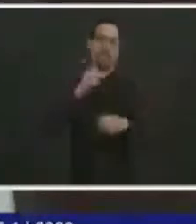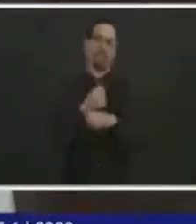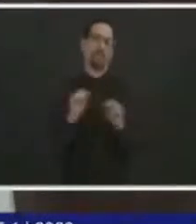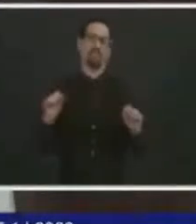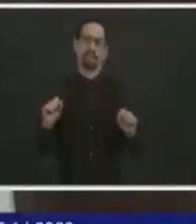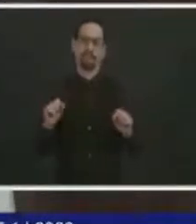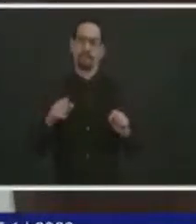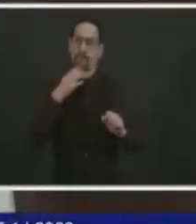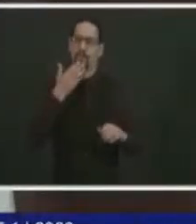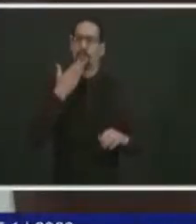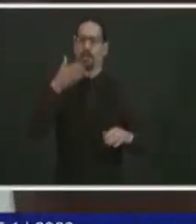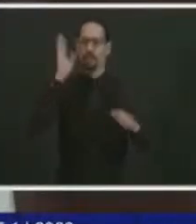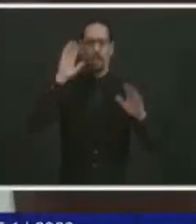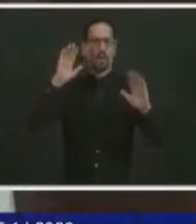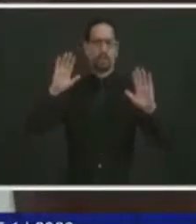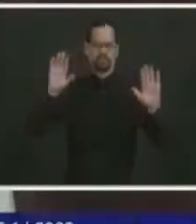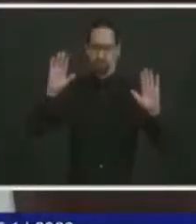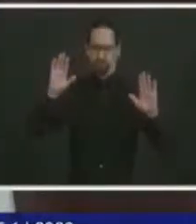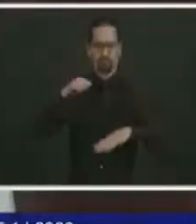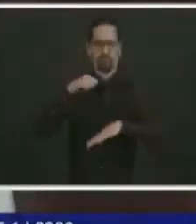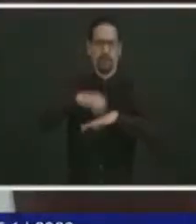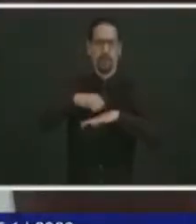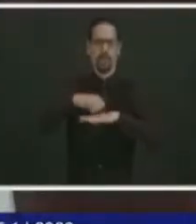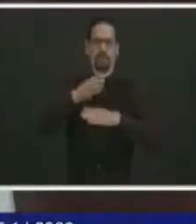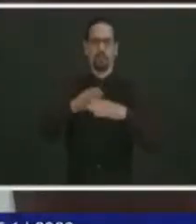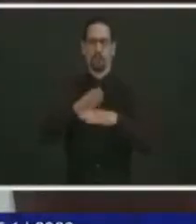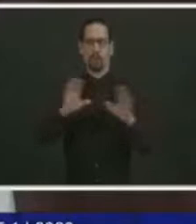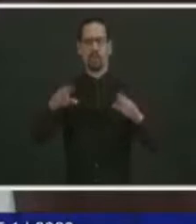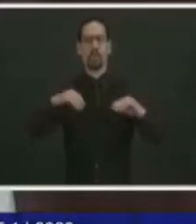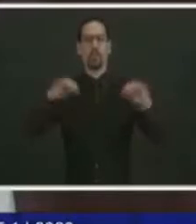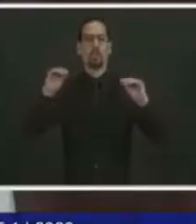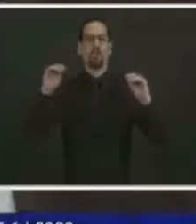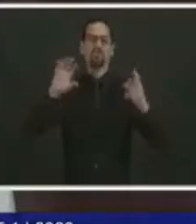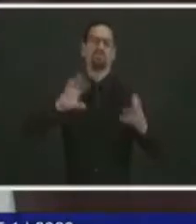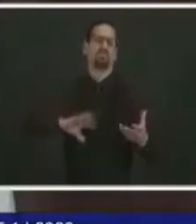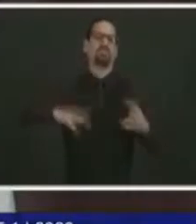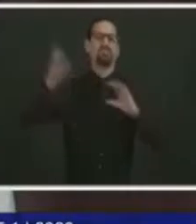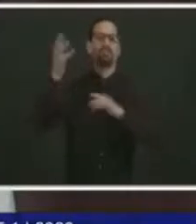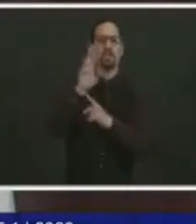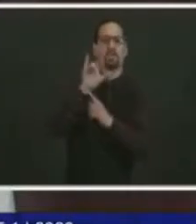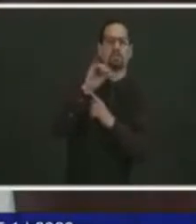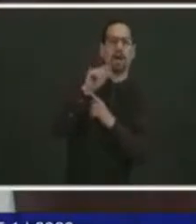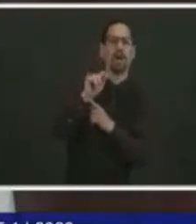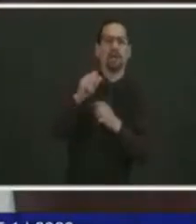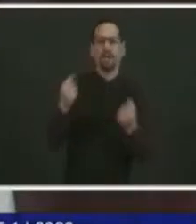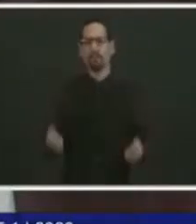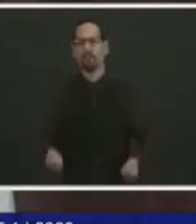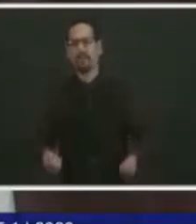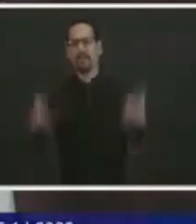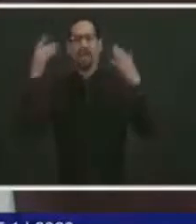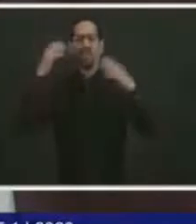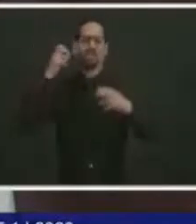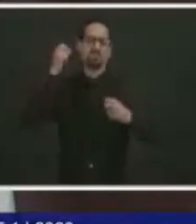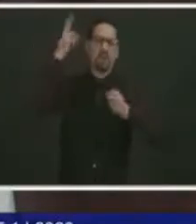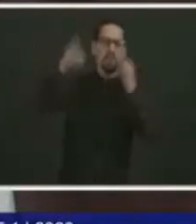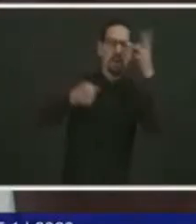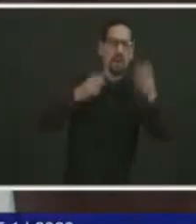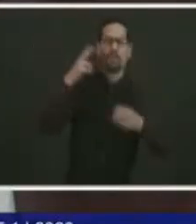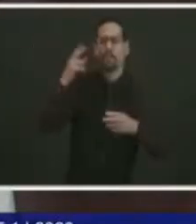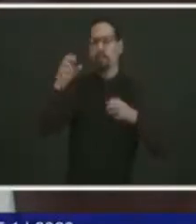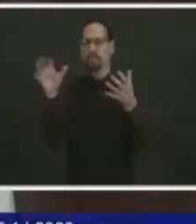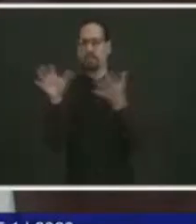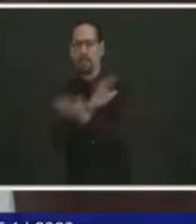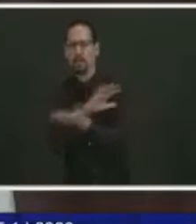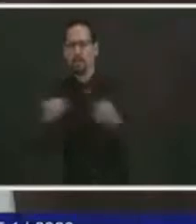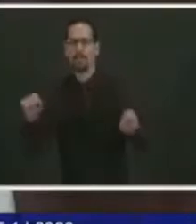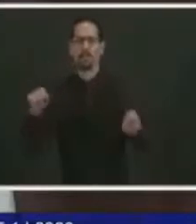you're seeing in other places around the country, looting, extreme violence, fires.